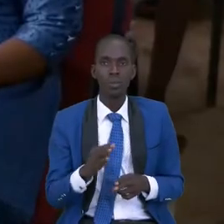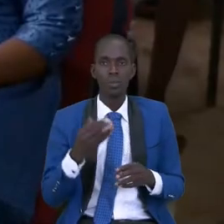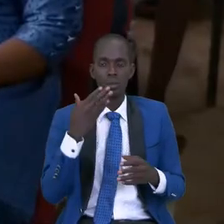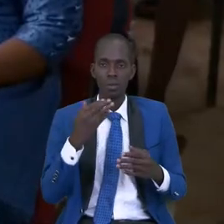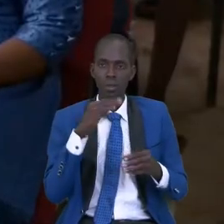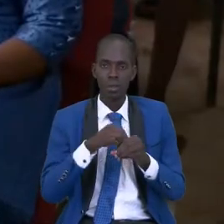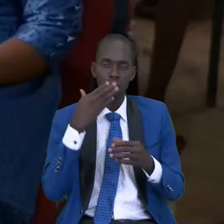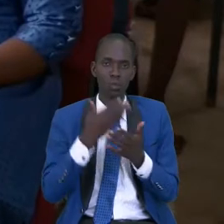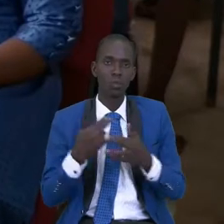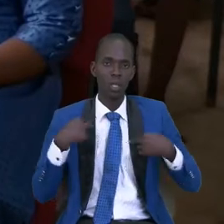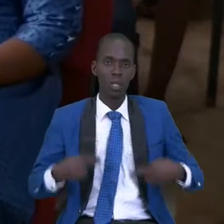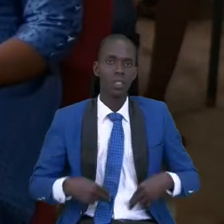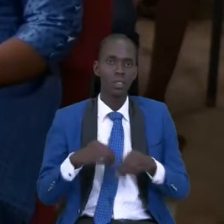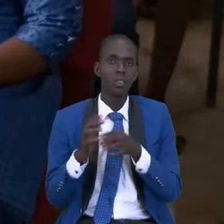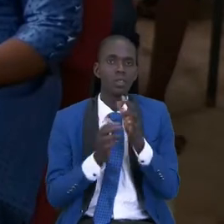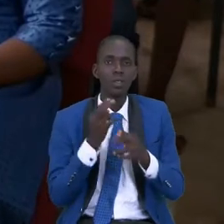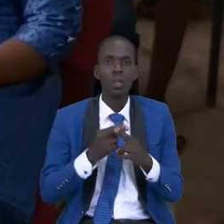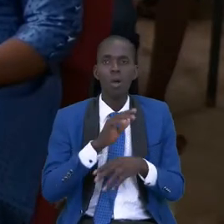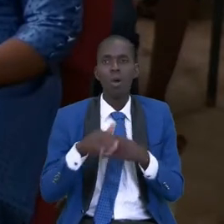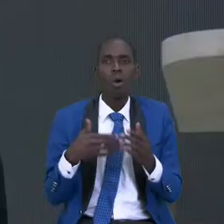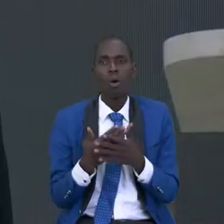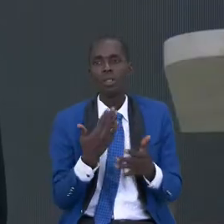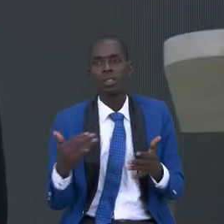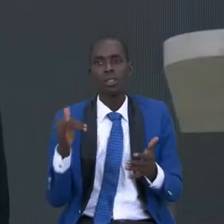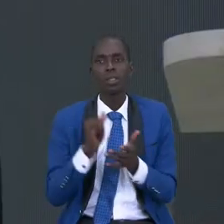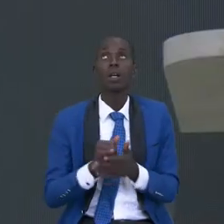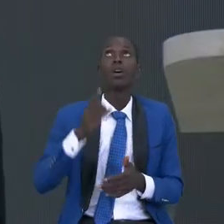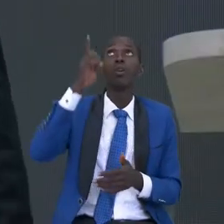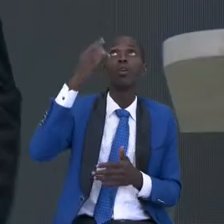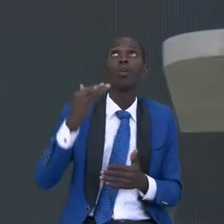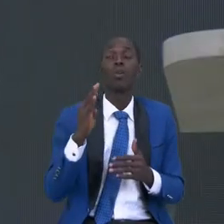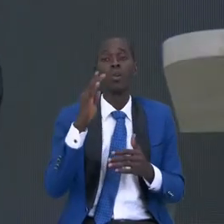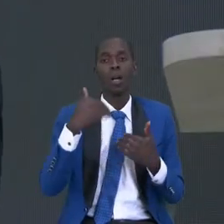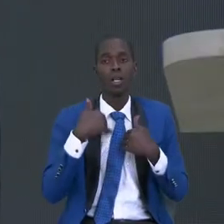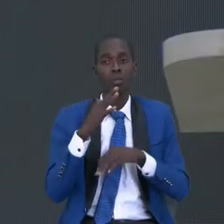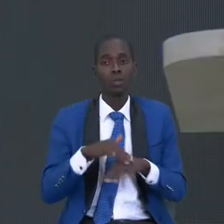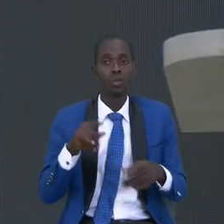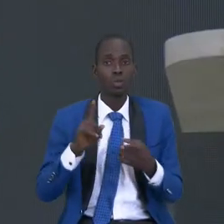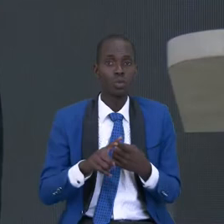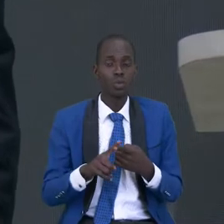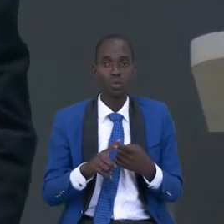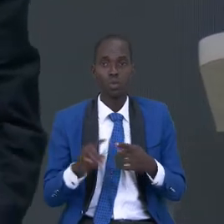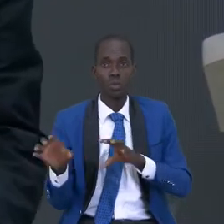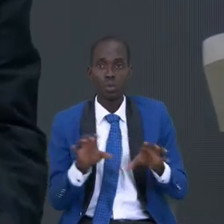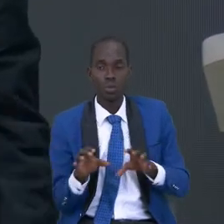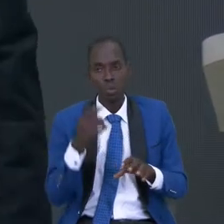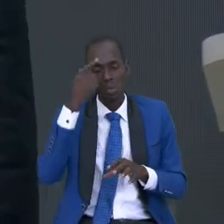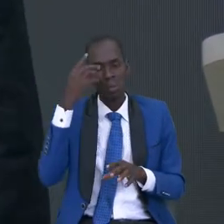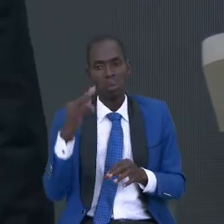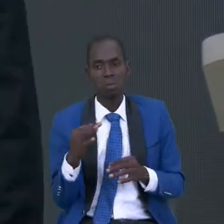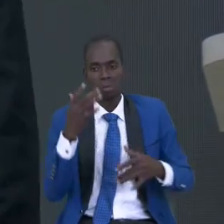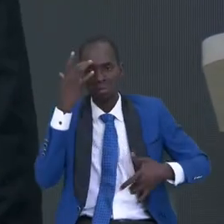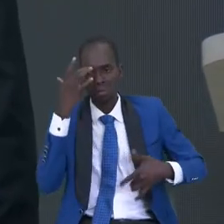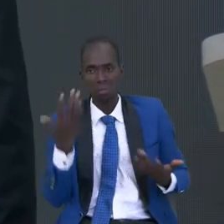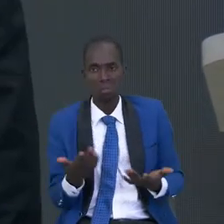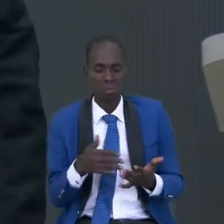things that the Lord has called you to do, and it appears you are not able because of sickness, because of weakness, because